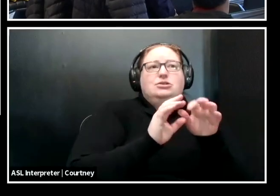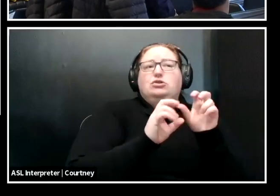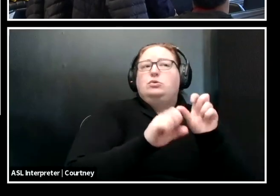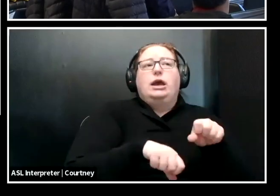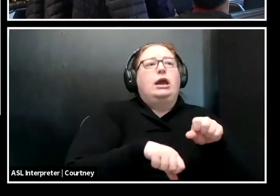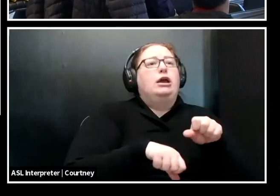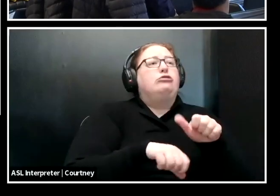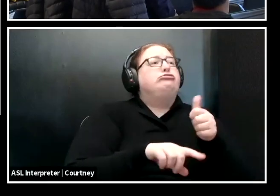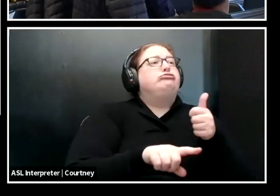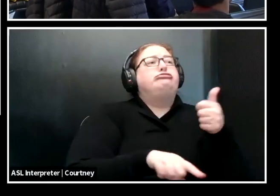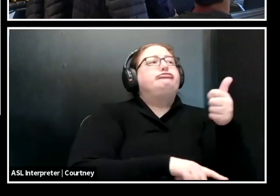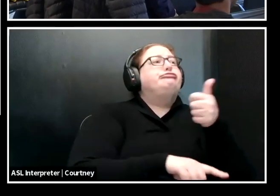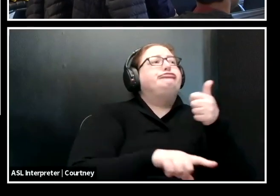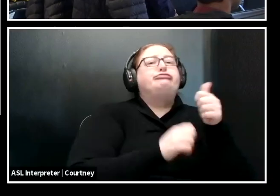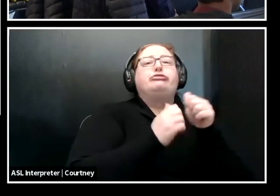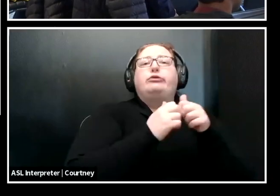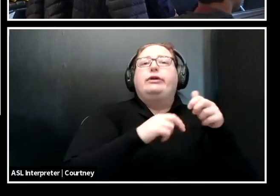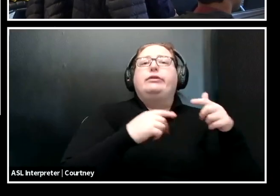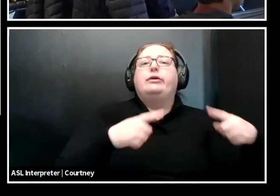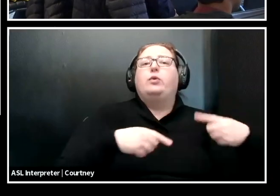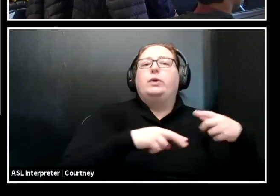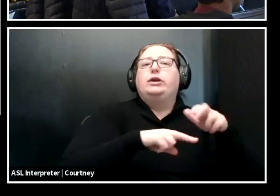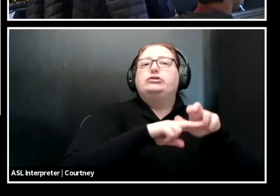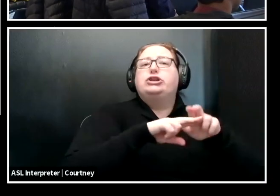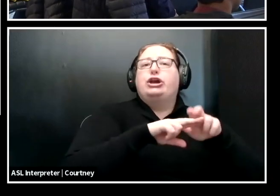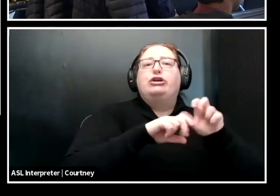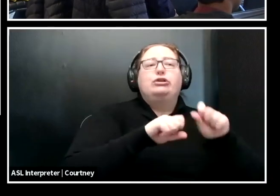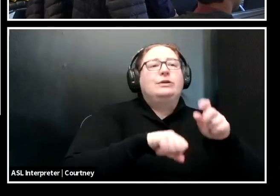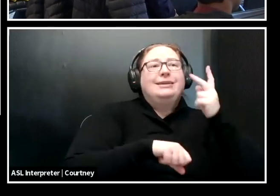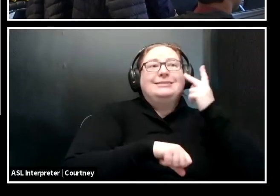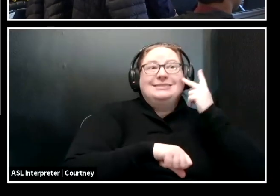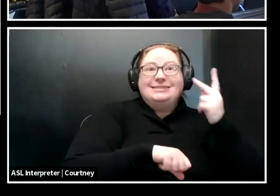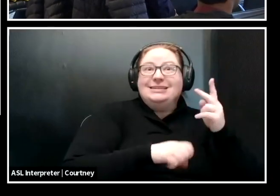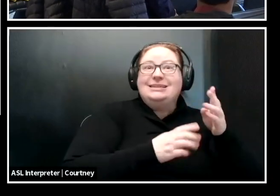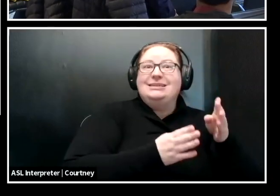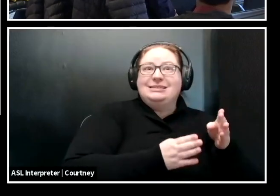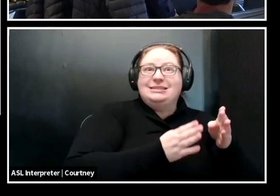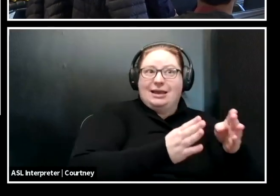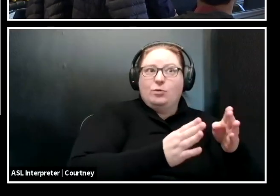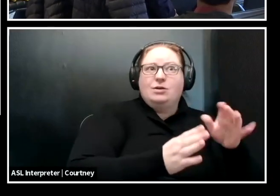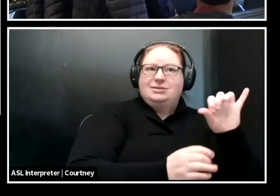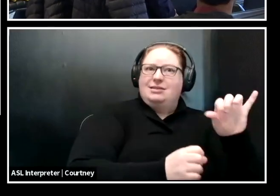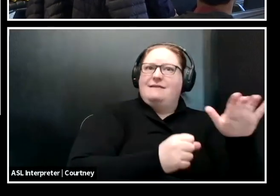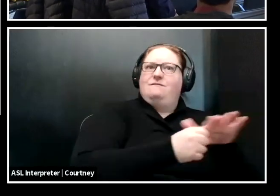with a wheelchair and expect to see sidewalks present.